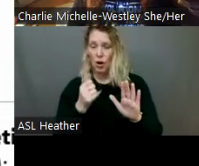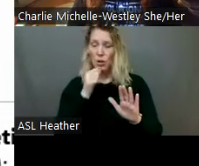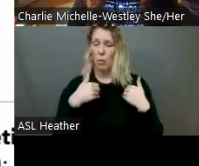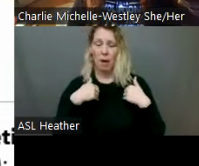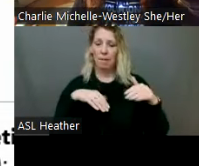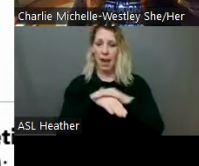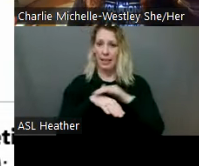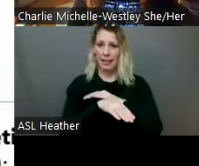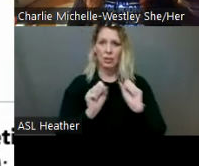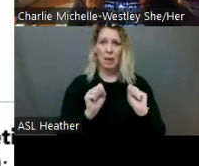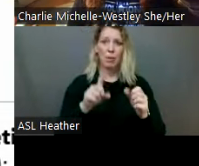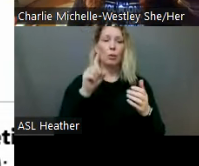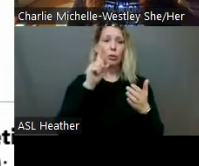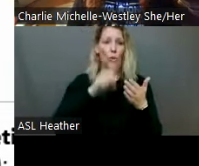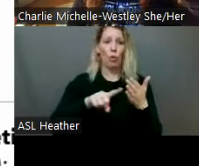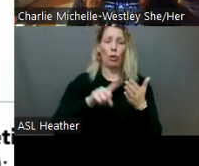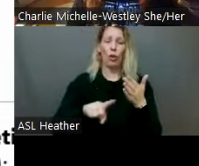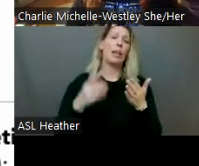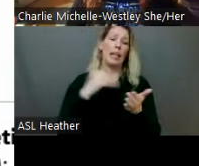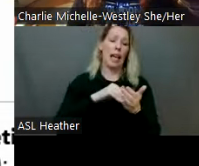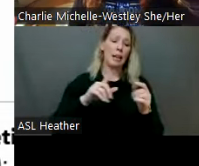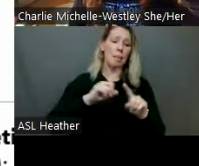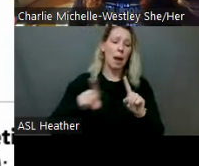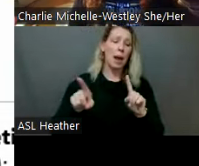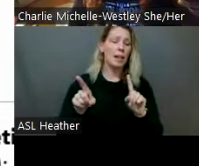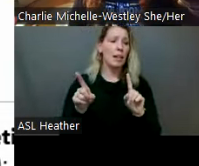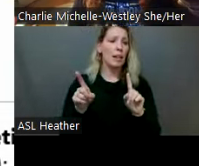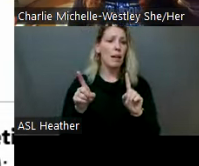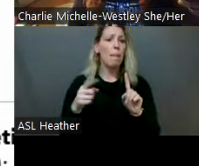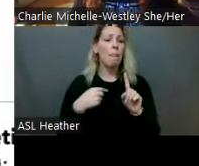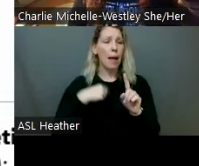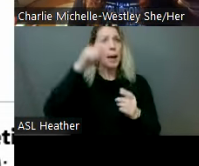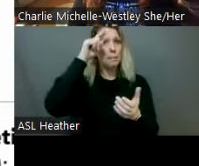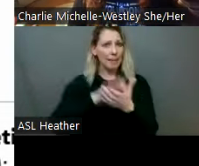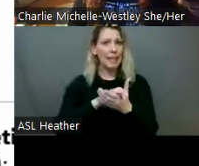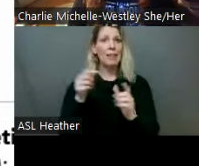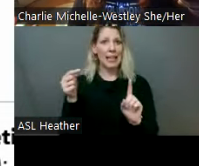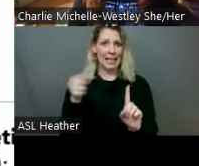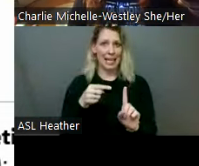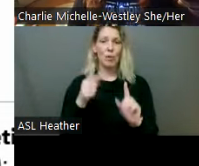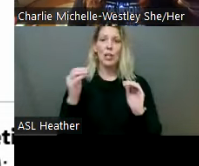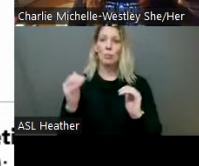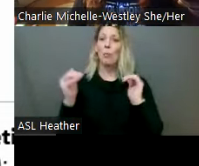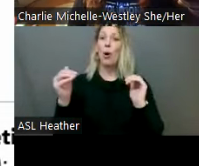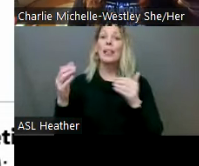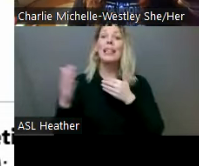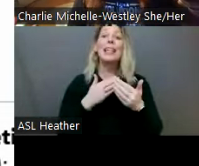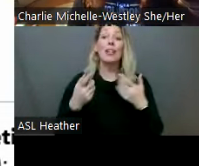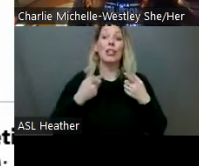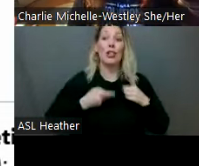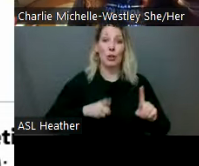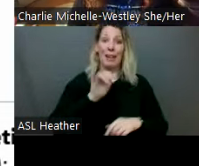access to being able to look it back up, but I do believe that he was promoted even during that investigative